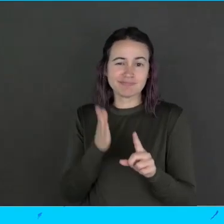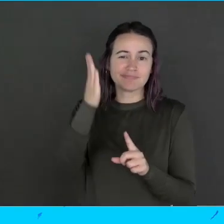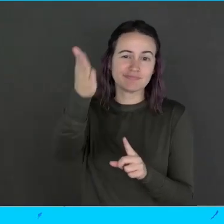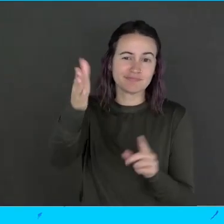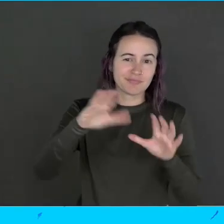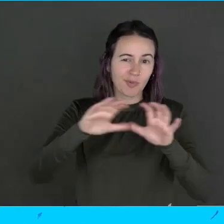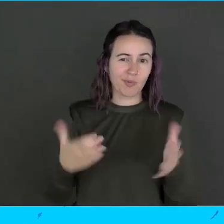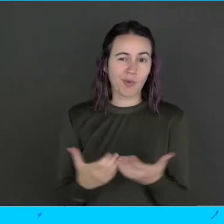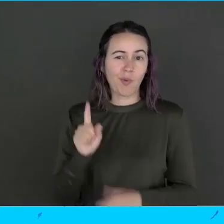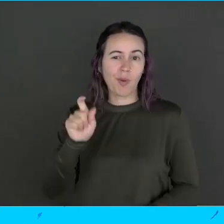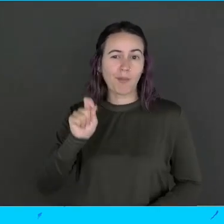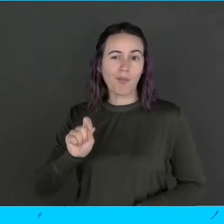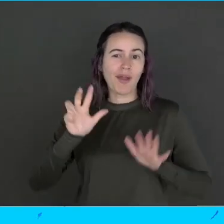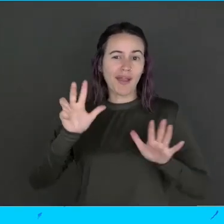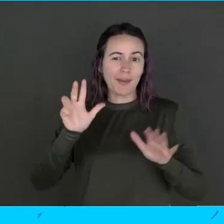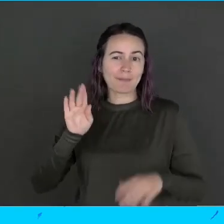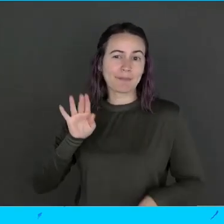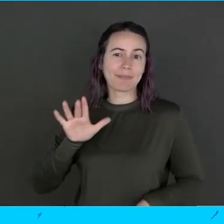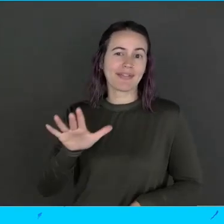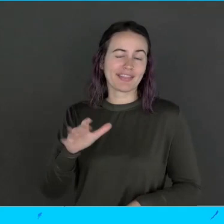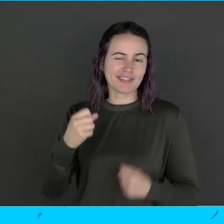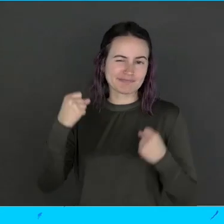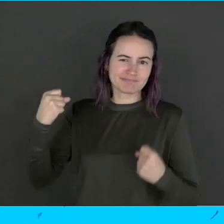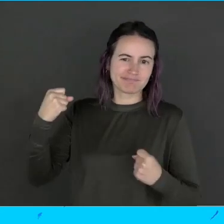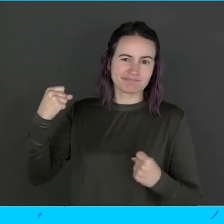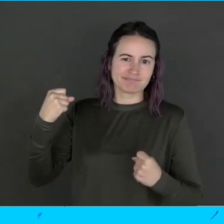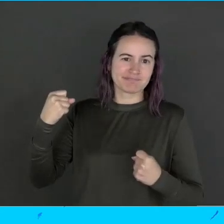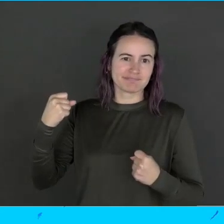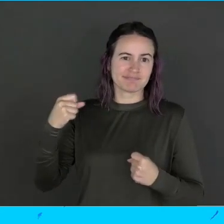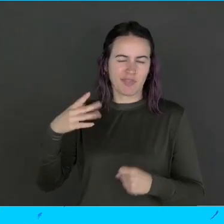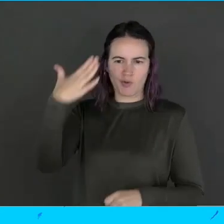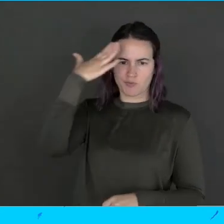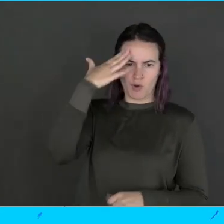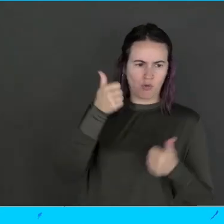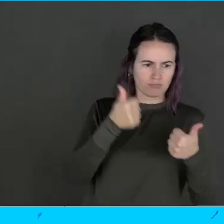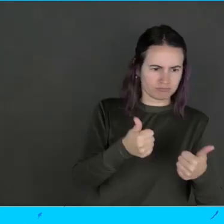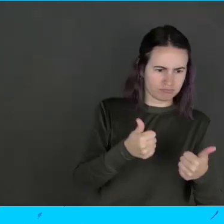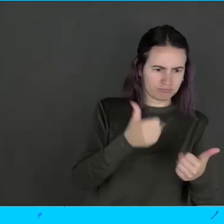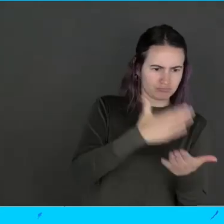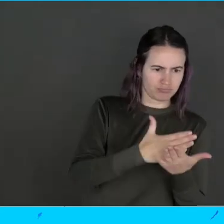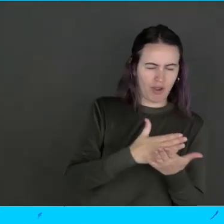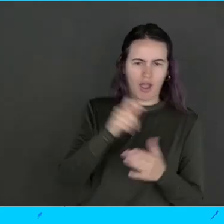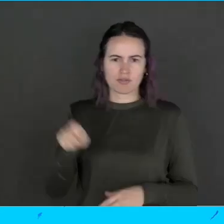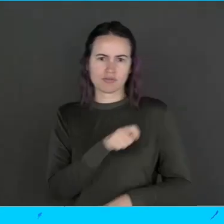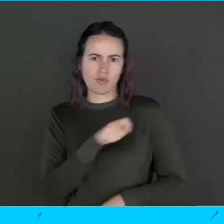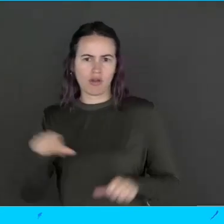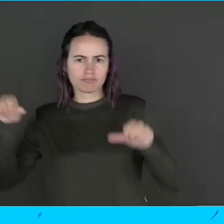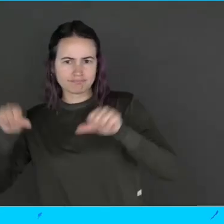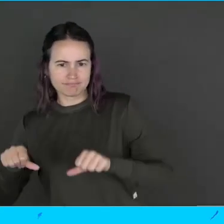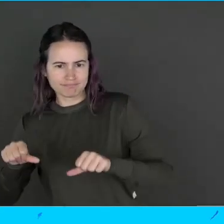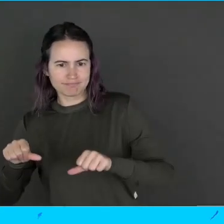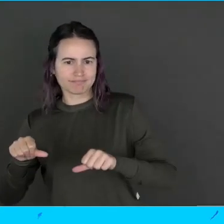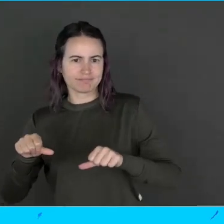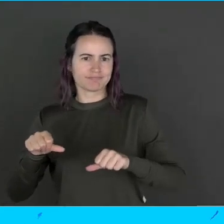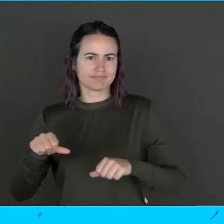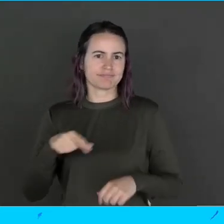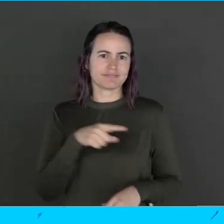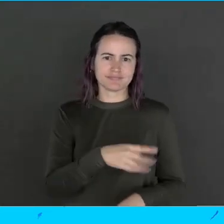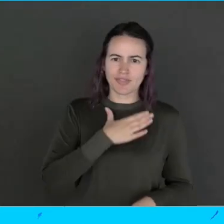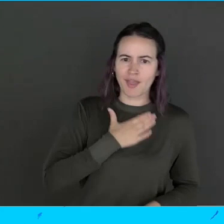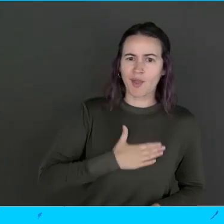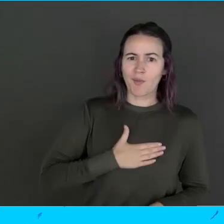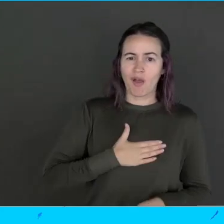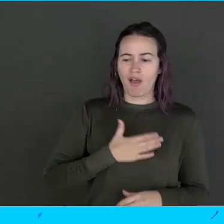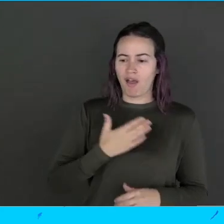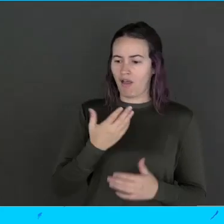billion strong, with opinions of what's right and what's wrong. Powerful voices, they want consent and childbirth choices. They are